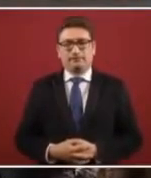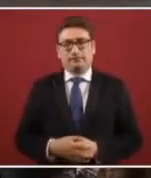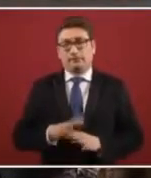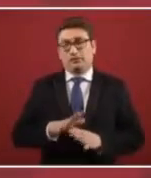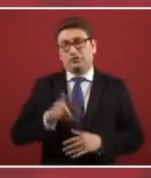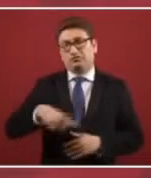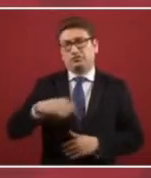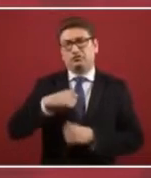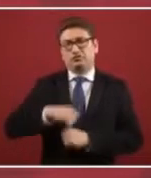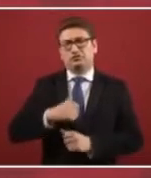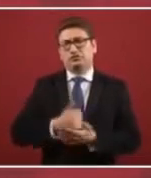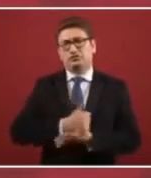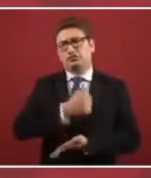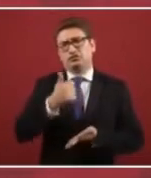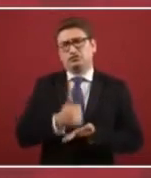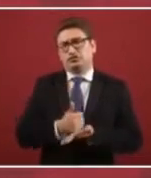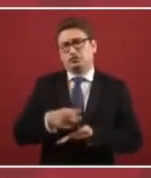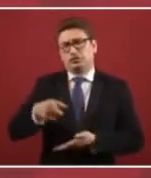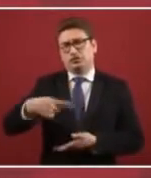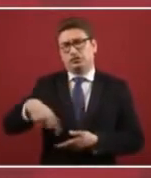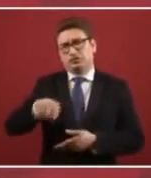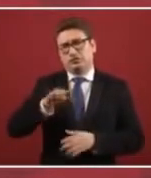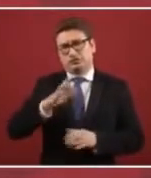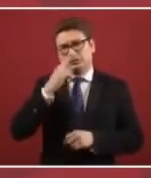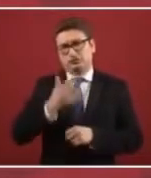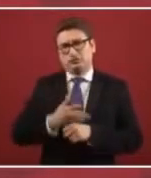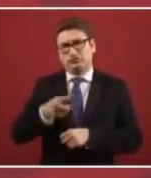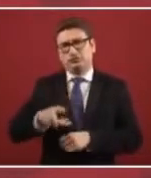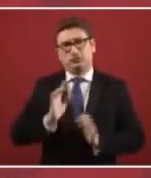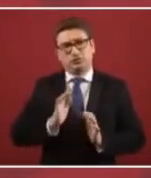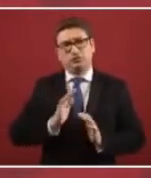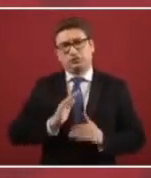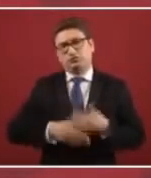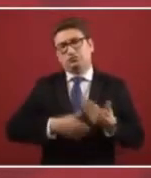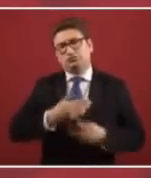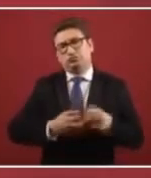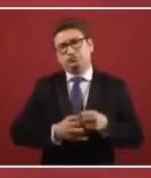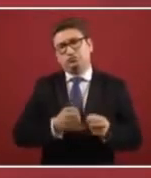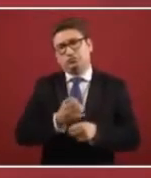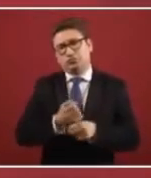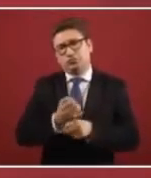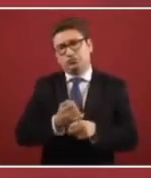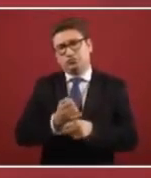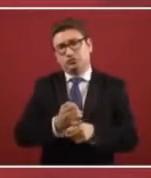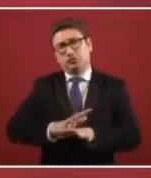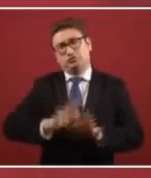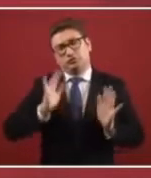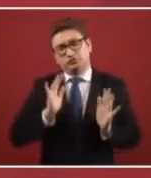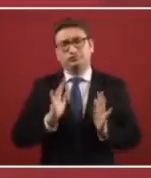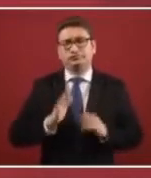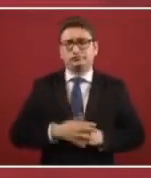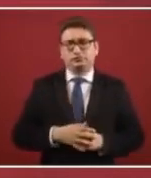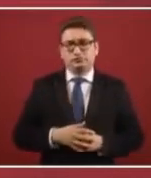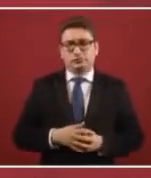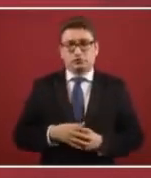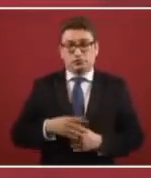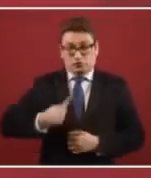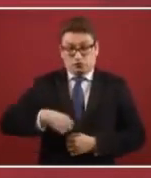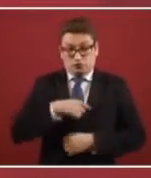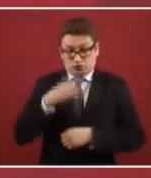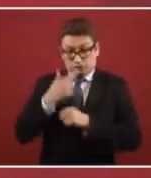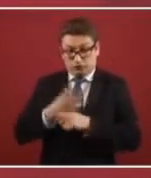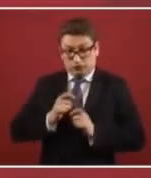it has to do with the city the city will have to handle it and and and whatever corresponds